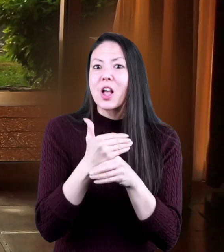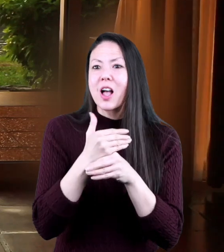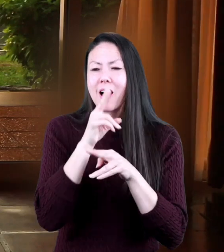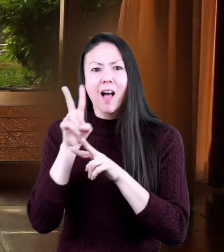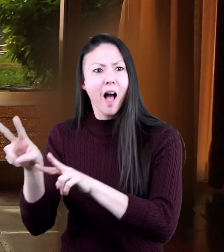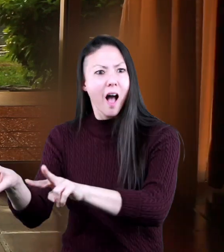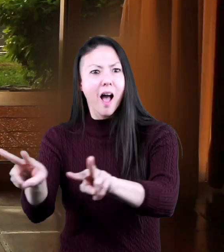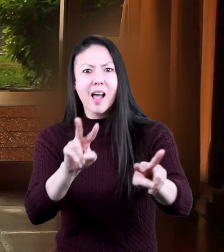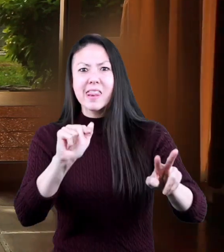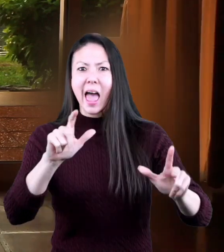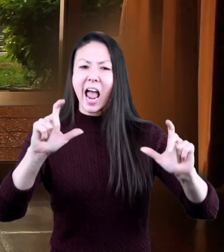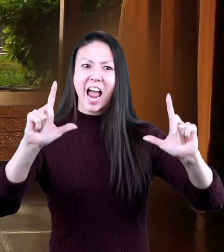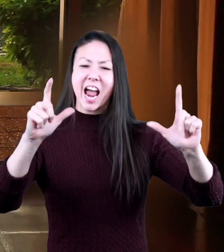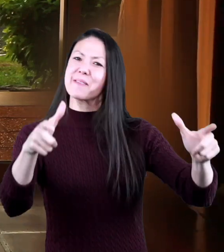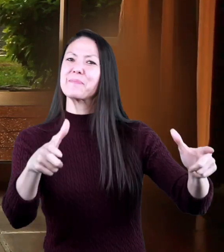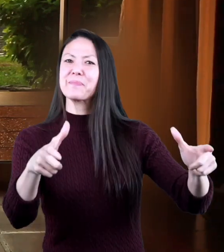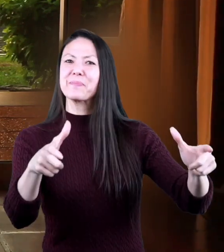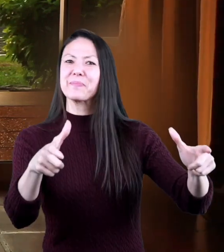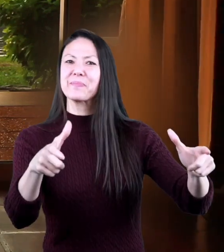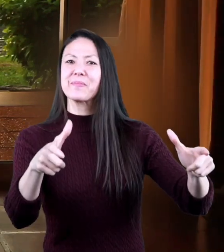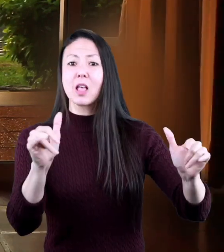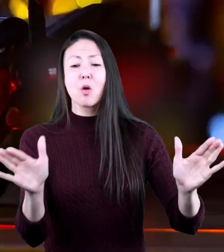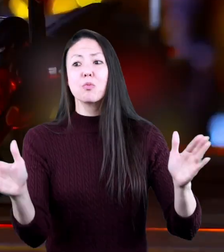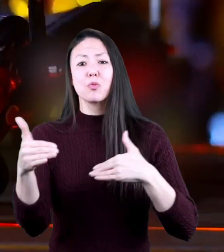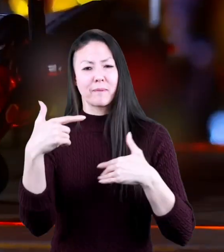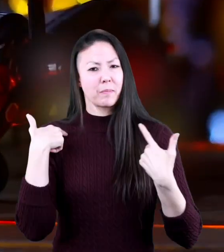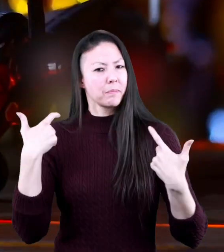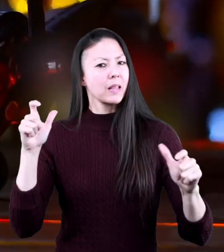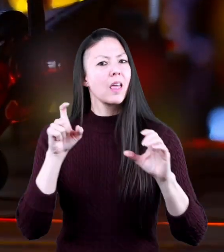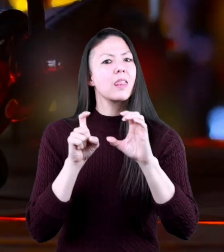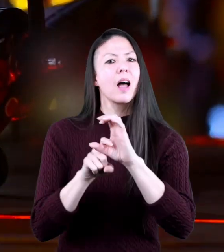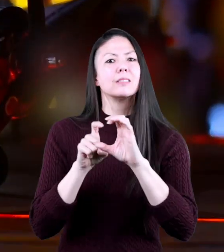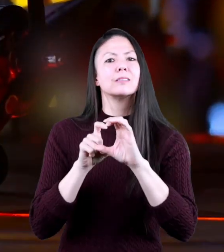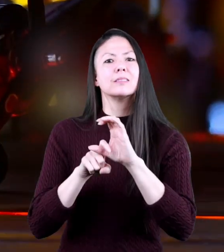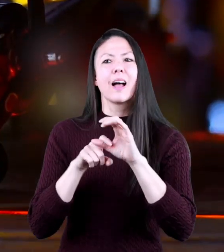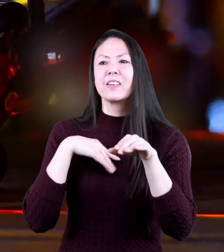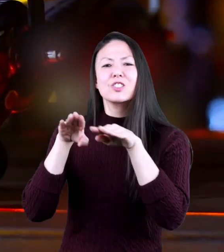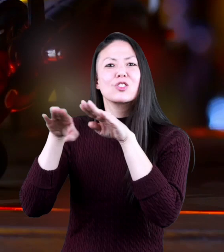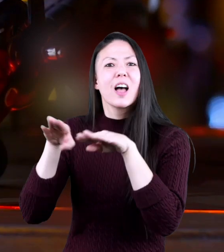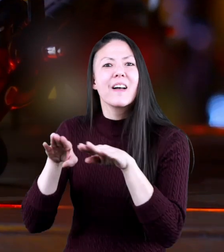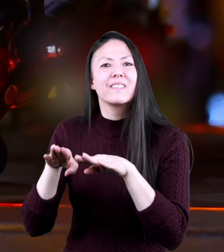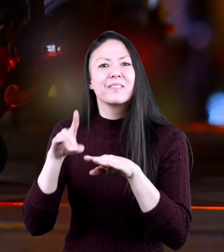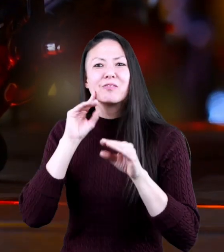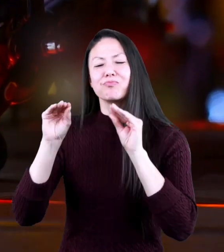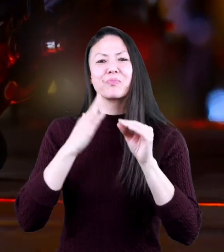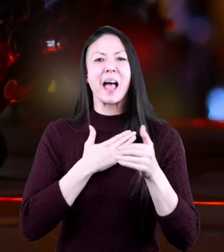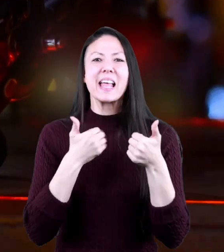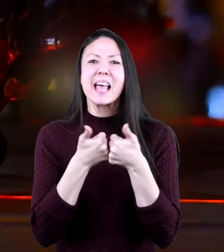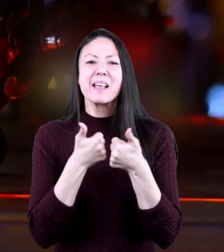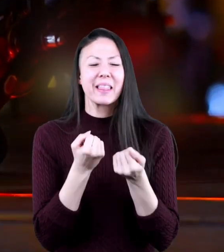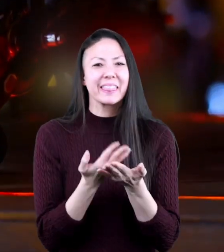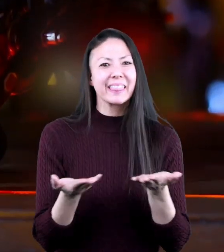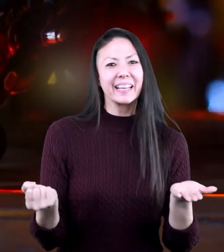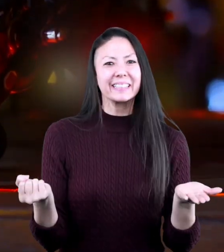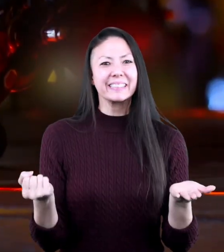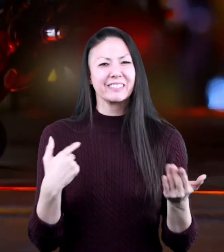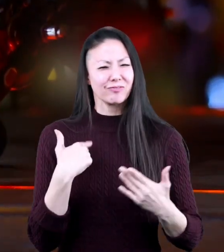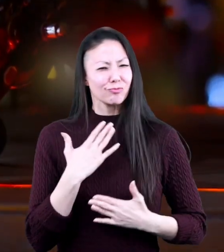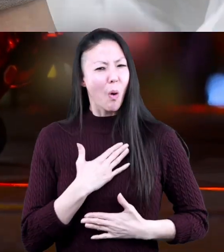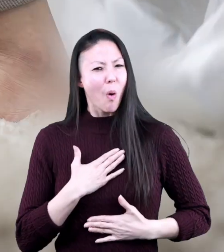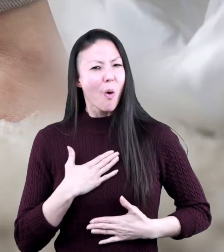had a huge window with the view of a lake. The room had a big closet with a few shelves for my games and